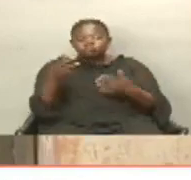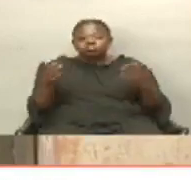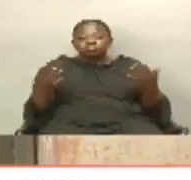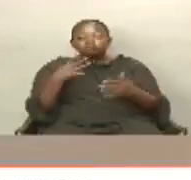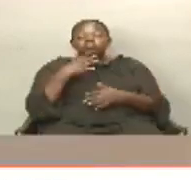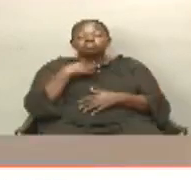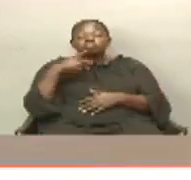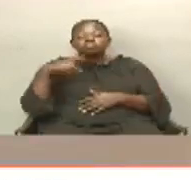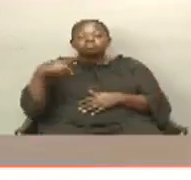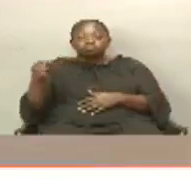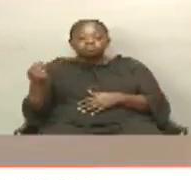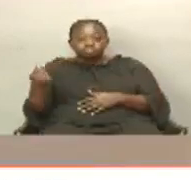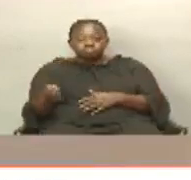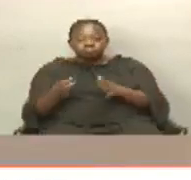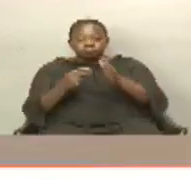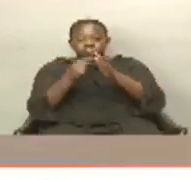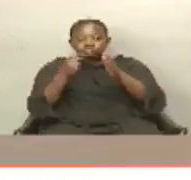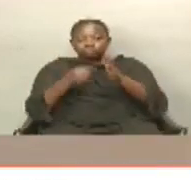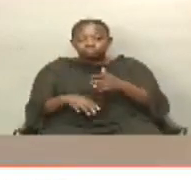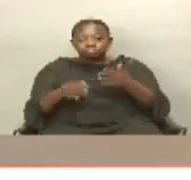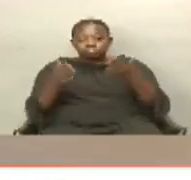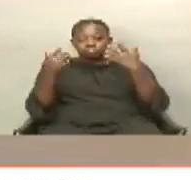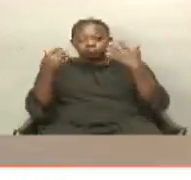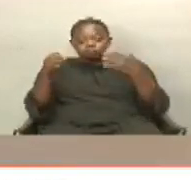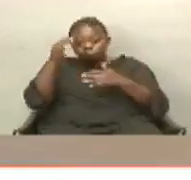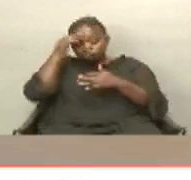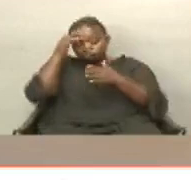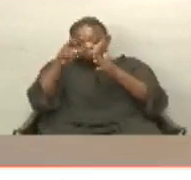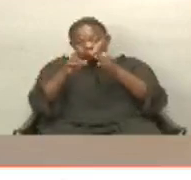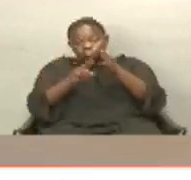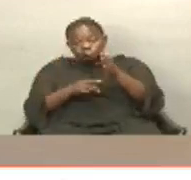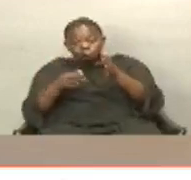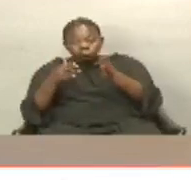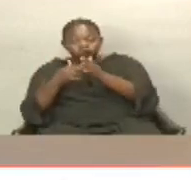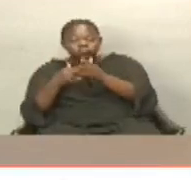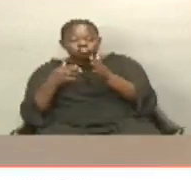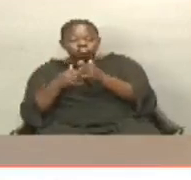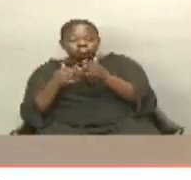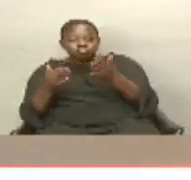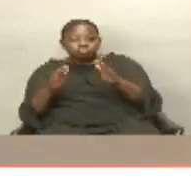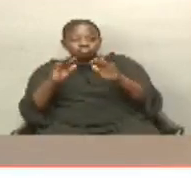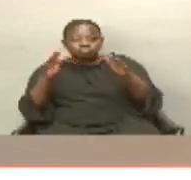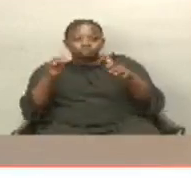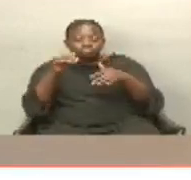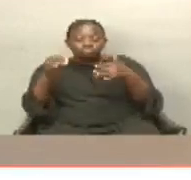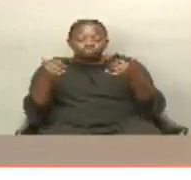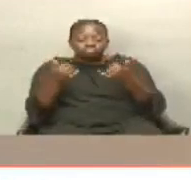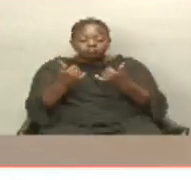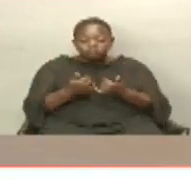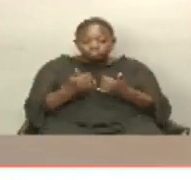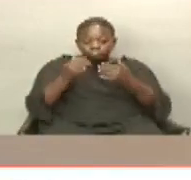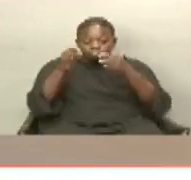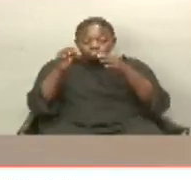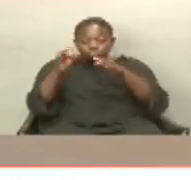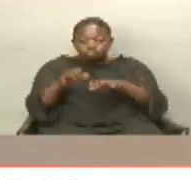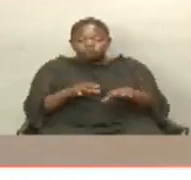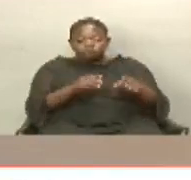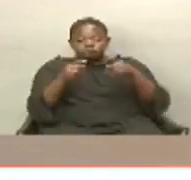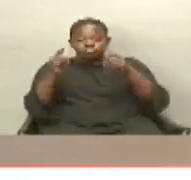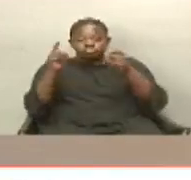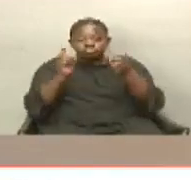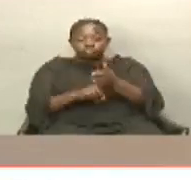go? Atulaze mpapula za polisi kwa zawa bidange misango. Olenge ya mkazo na jamu isamu. Yuka